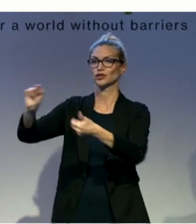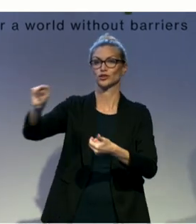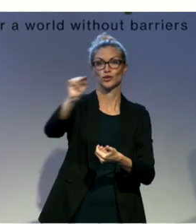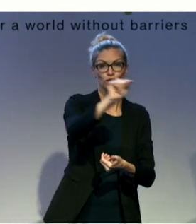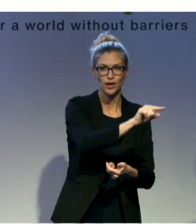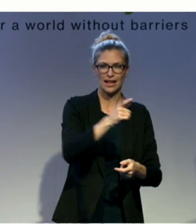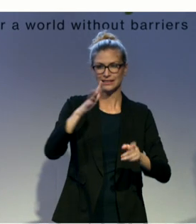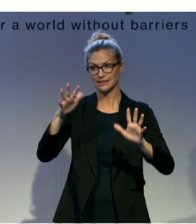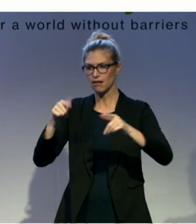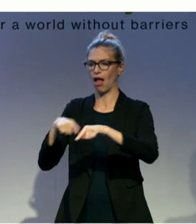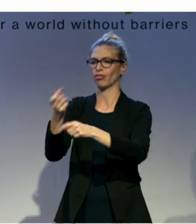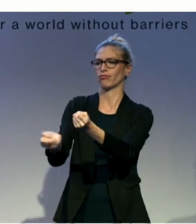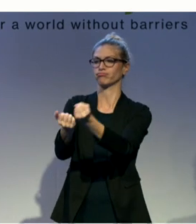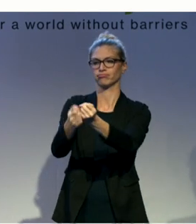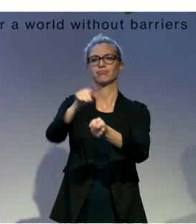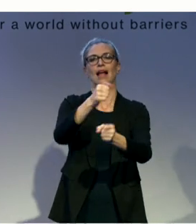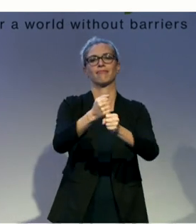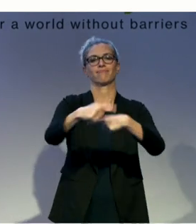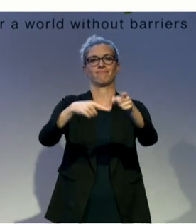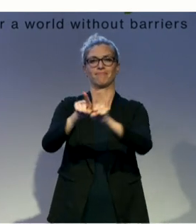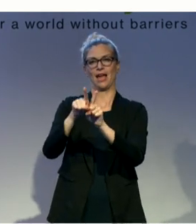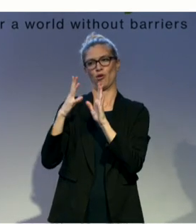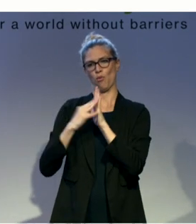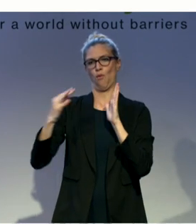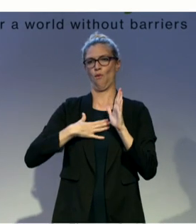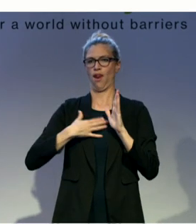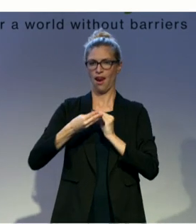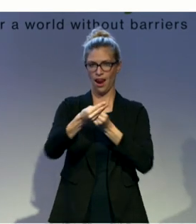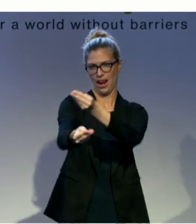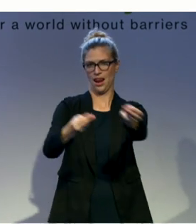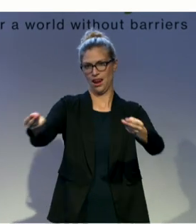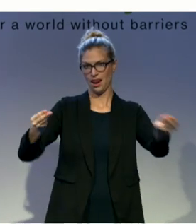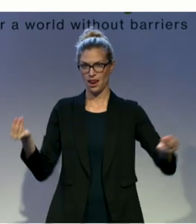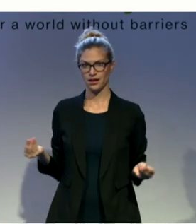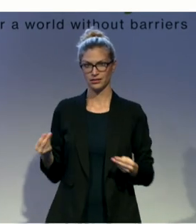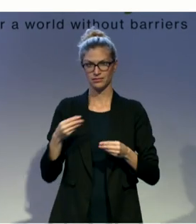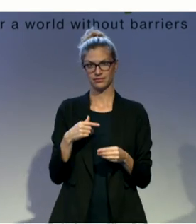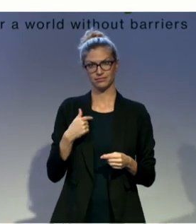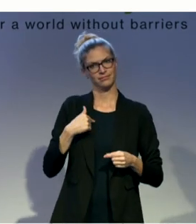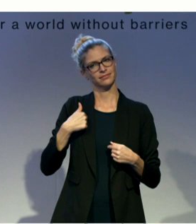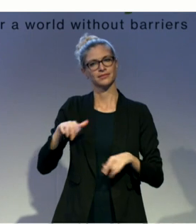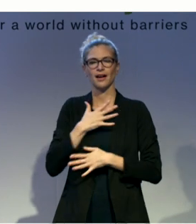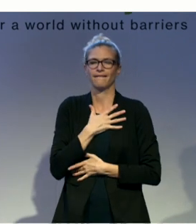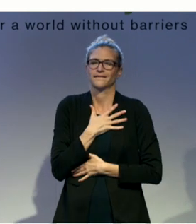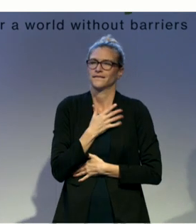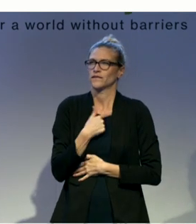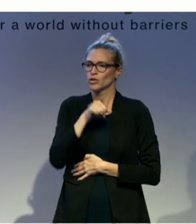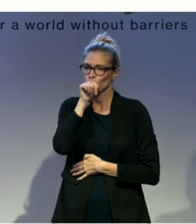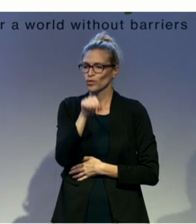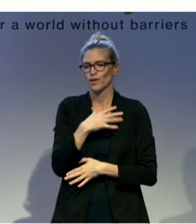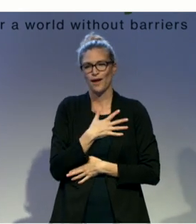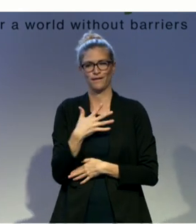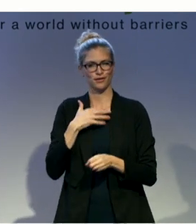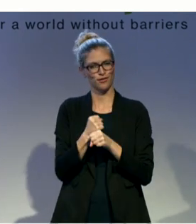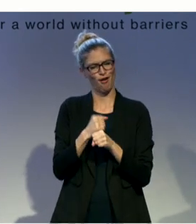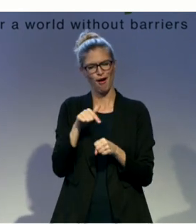This is the hardest, most beautiful, and most important job I have ever done in my life. Through it, I have